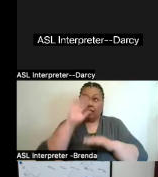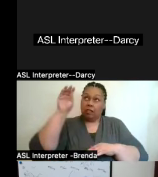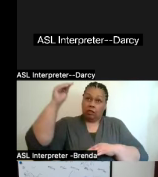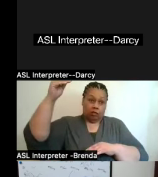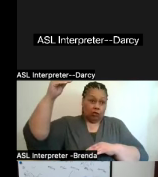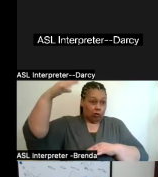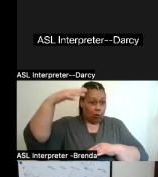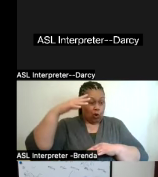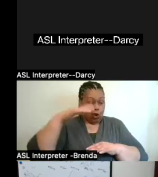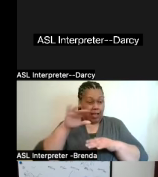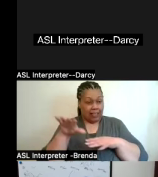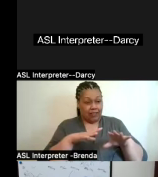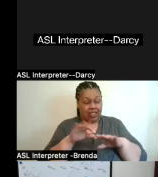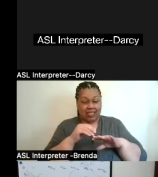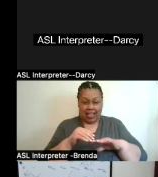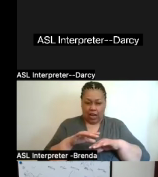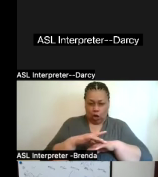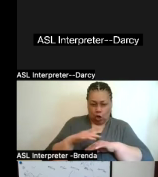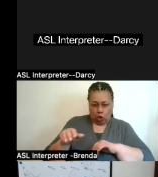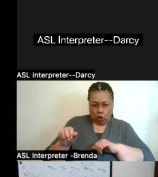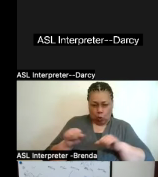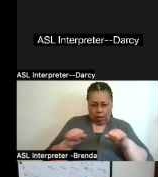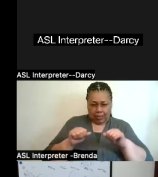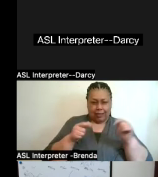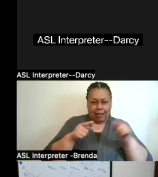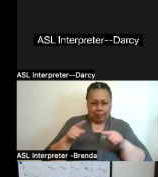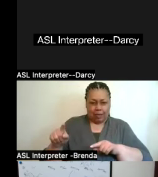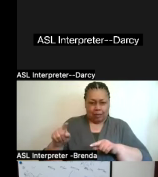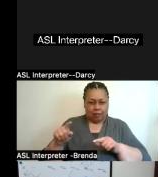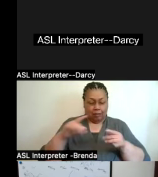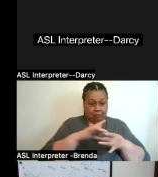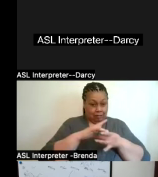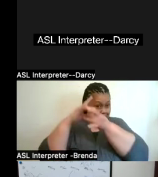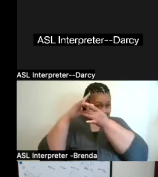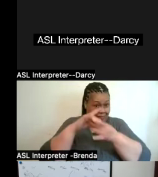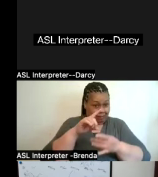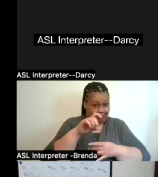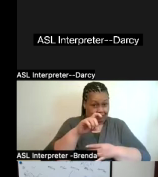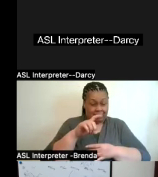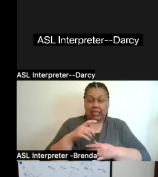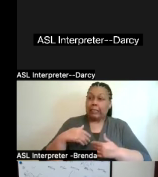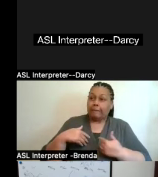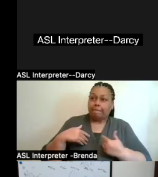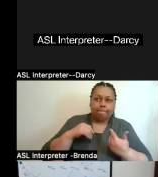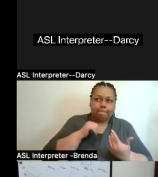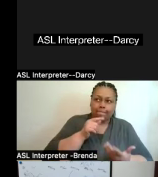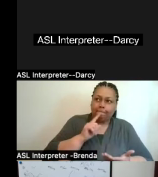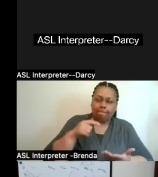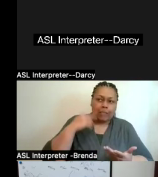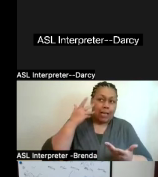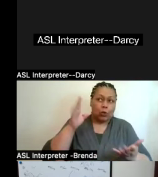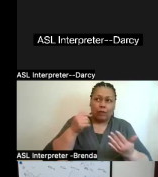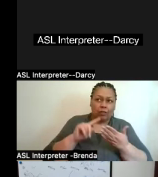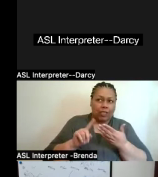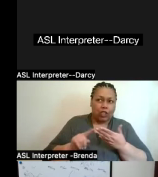and the uptick in earthquake activity? I do not know of any. There may be some research out there, but I